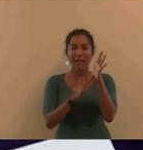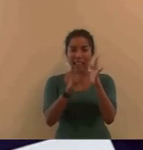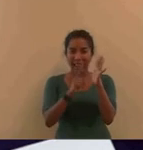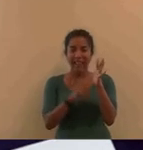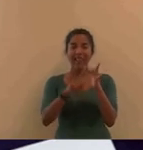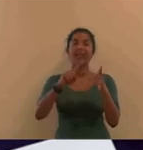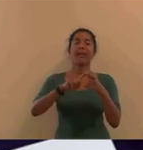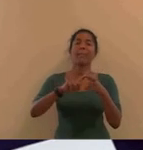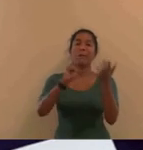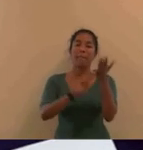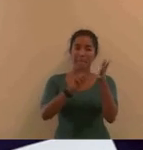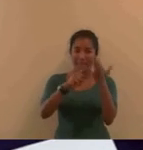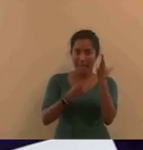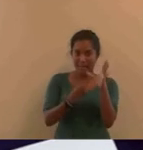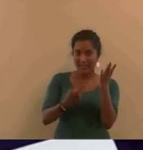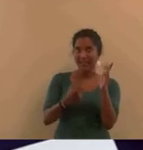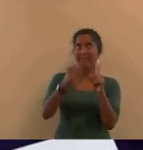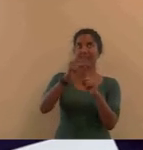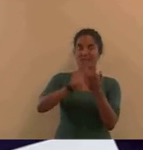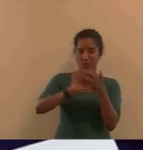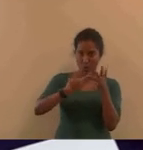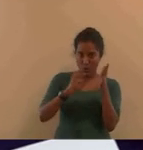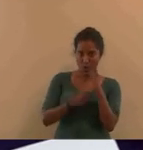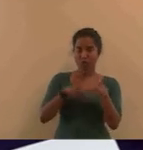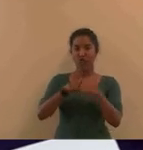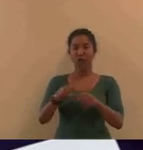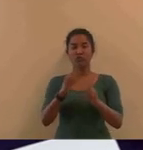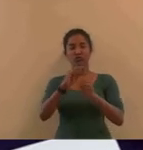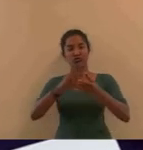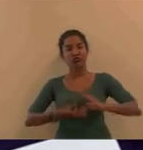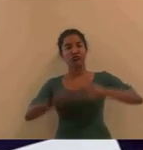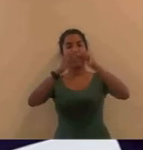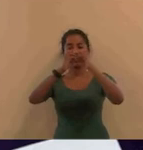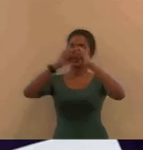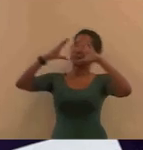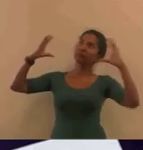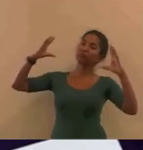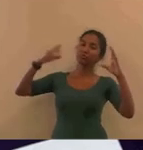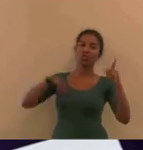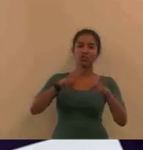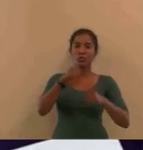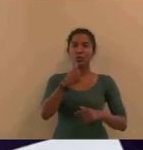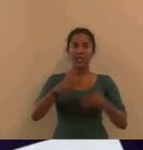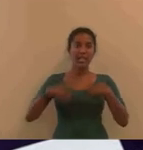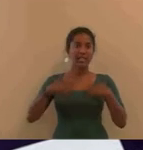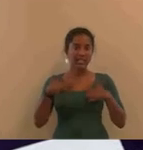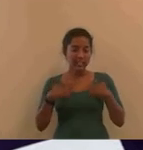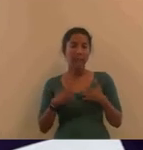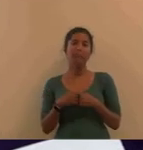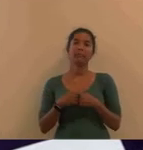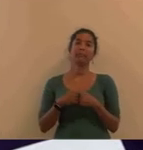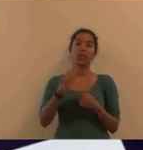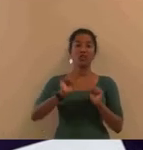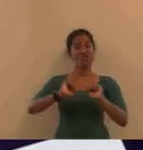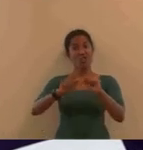creating imagery. Try using listing to show some excitement. It's your choice.